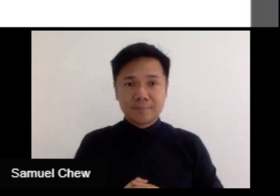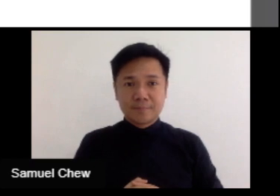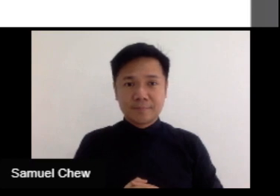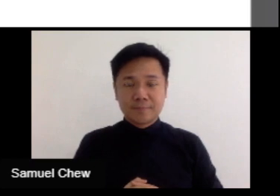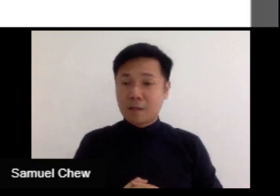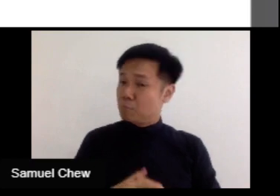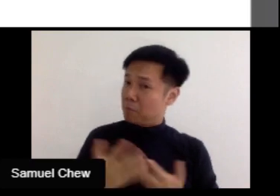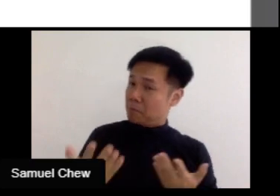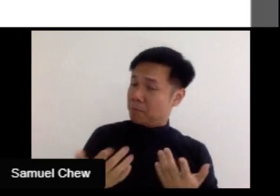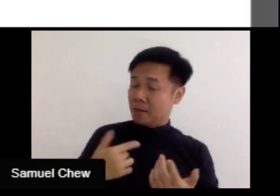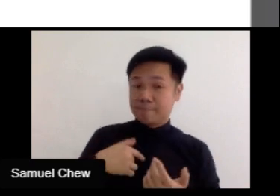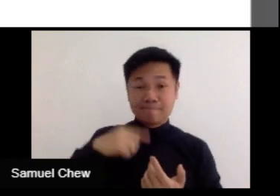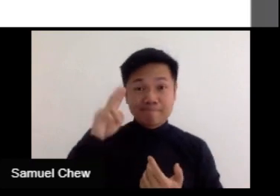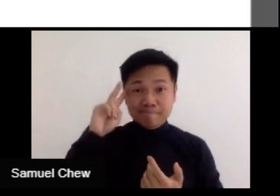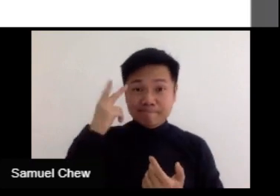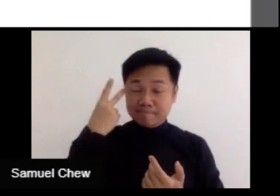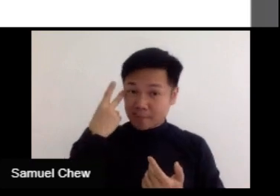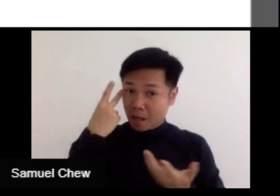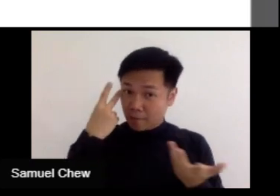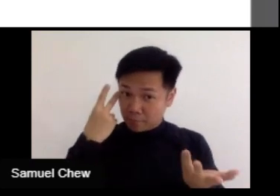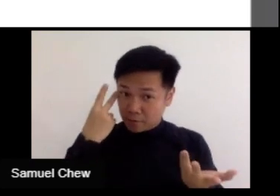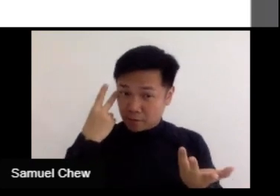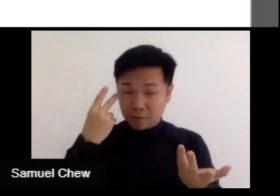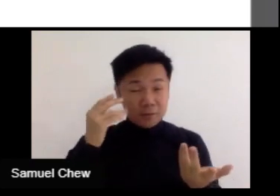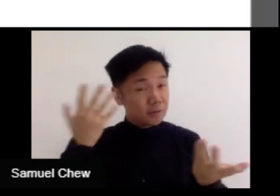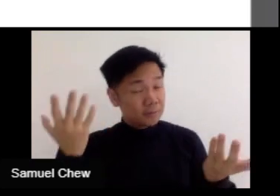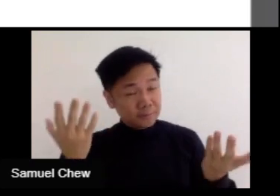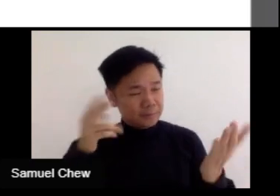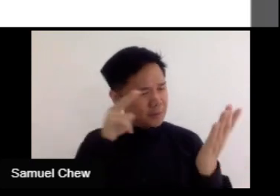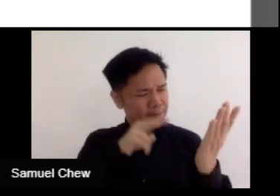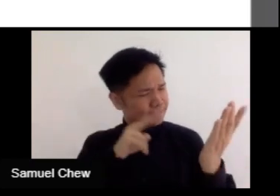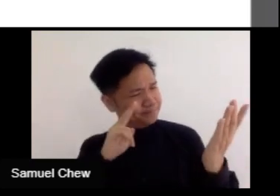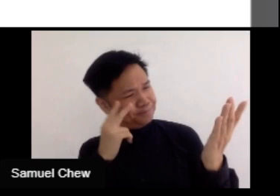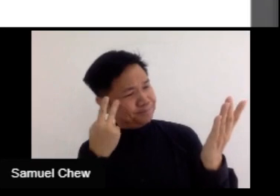misunderstood or omit some sentence here?